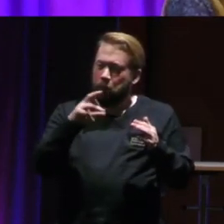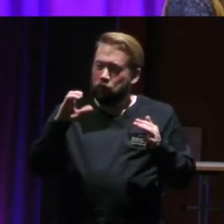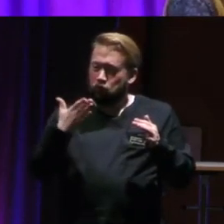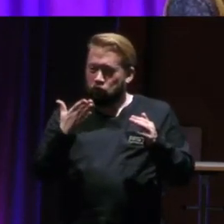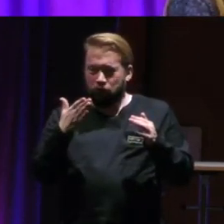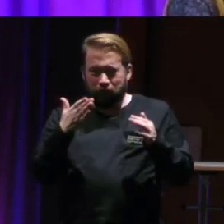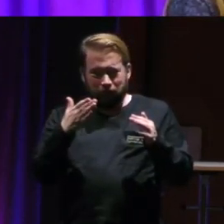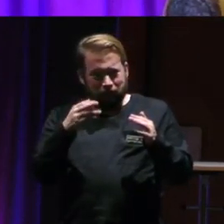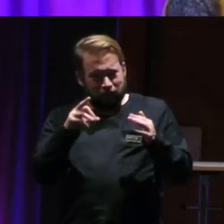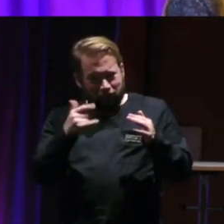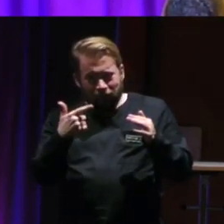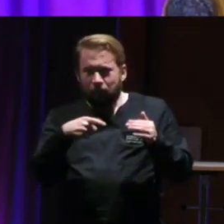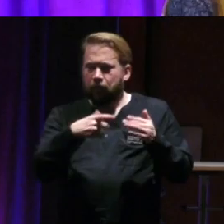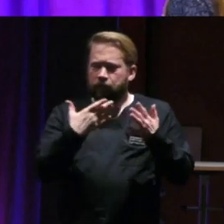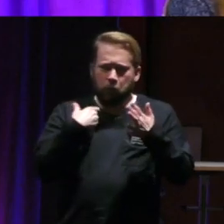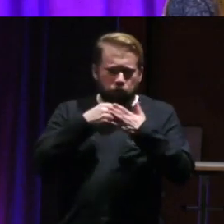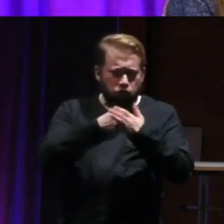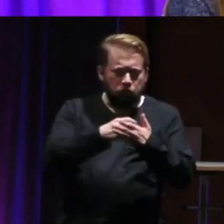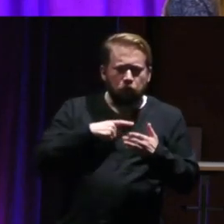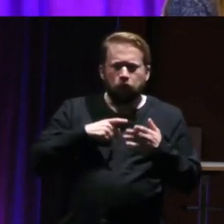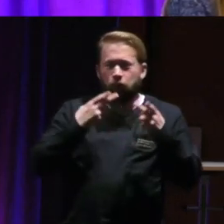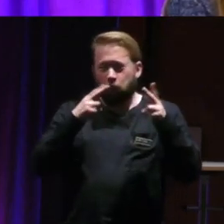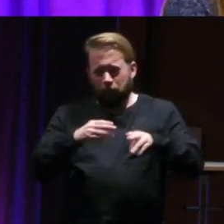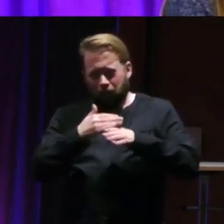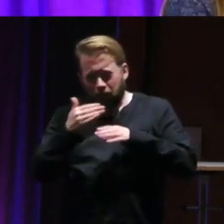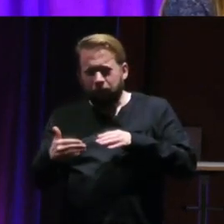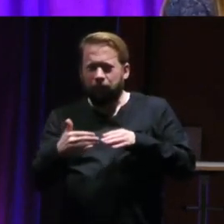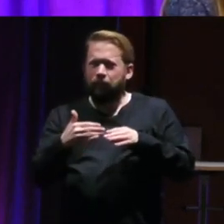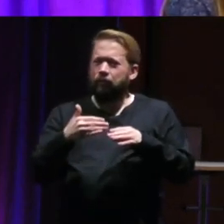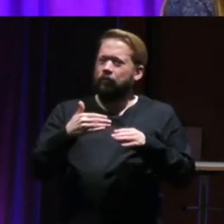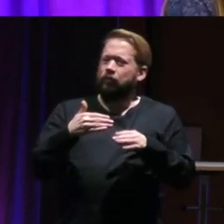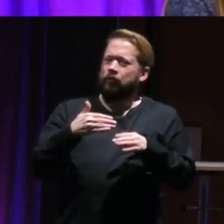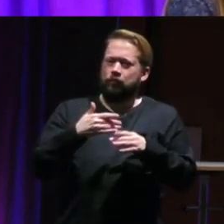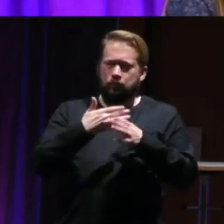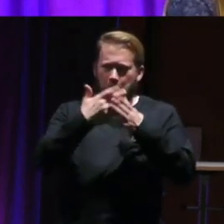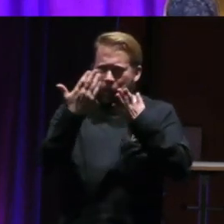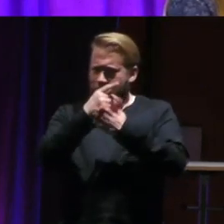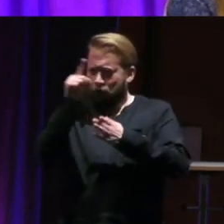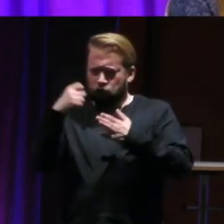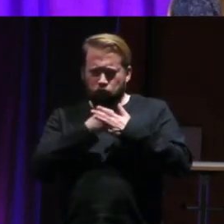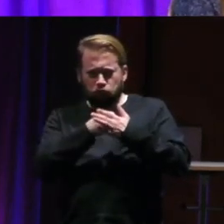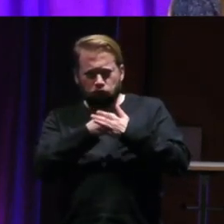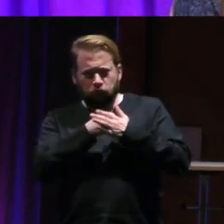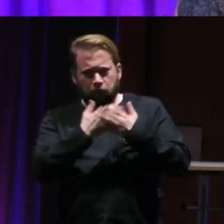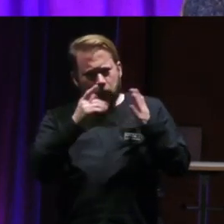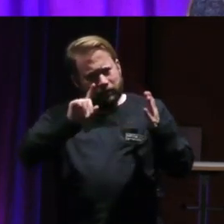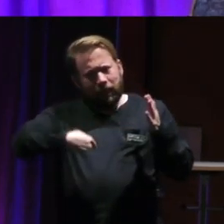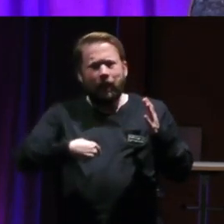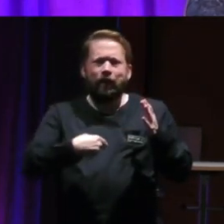when you were sentenced and convicted, and many were speaking out, asking to you